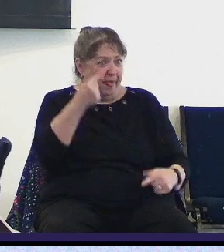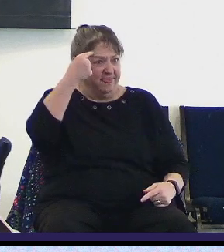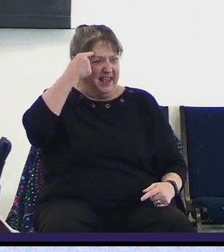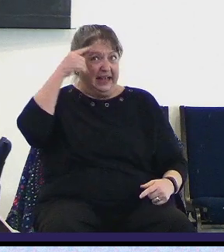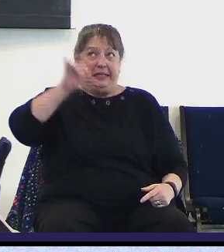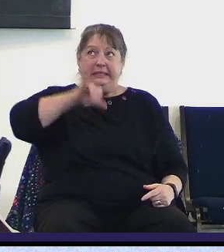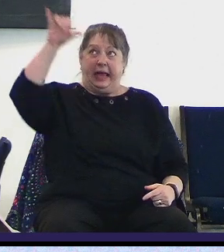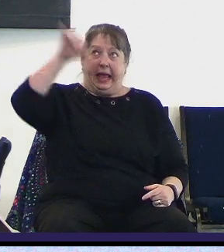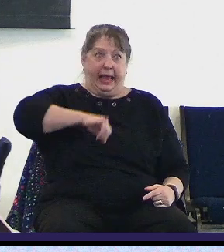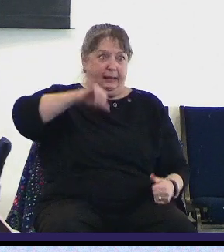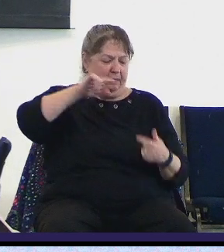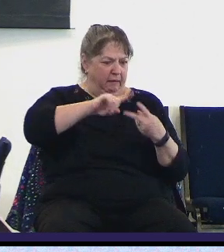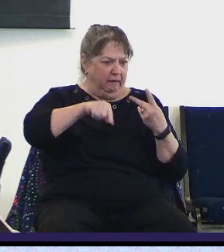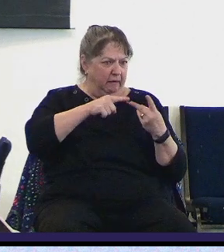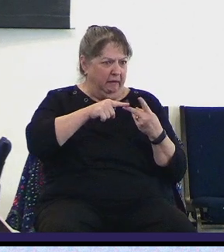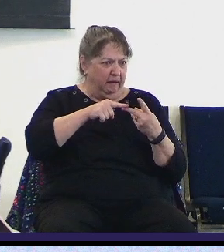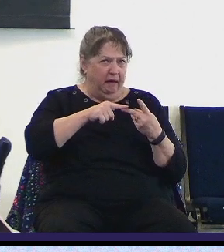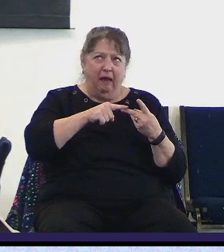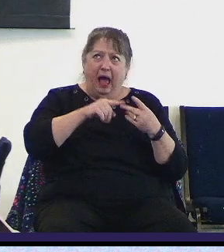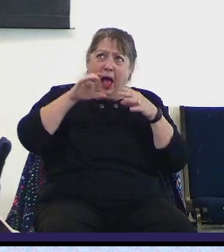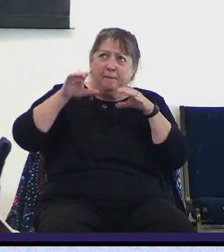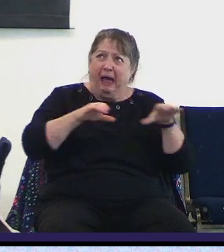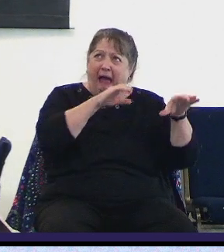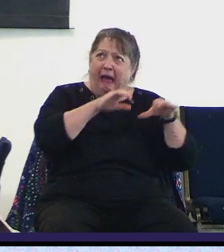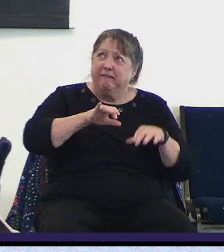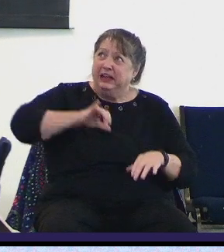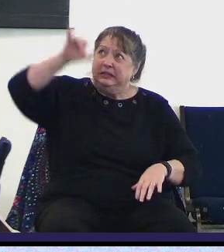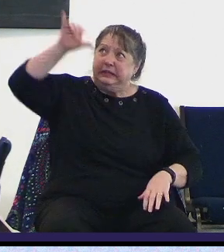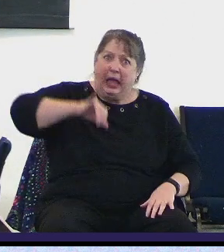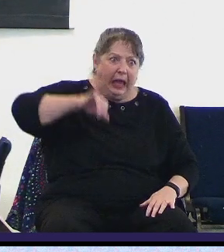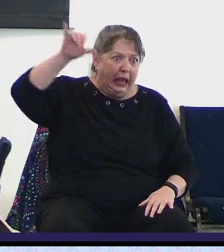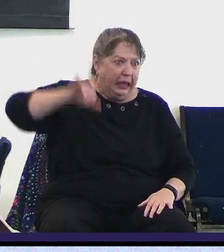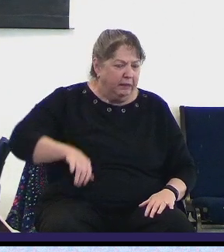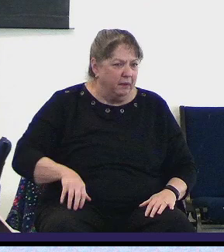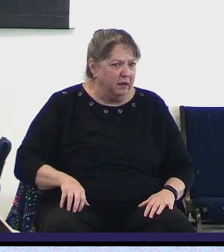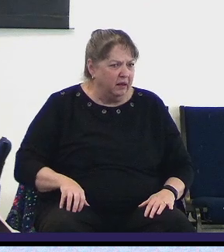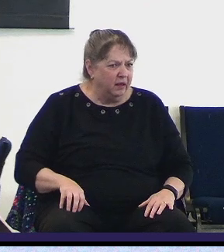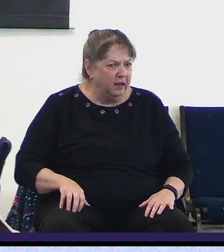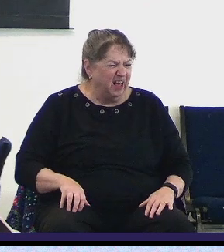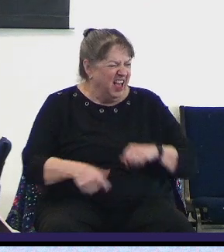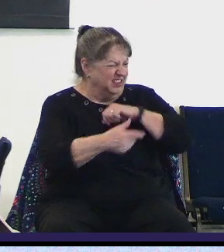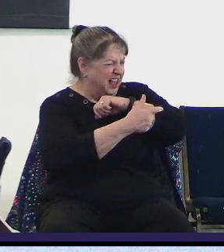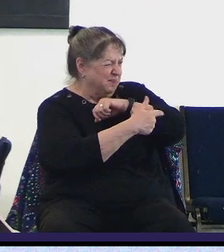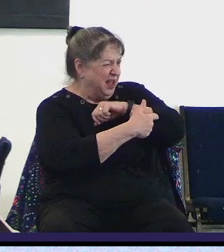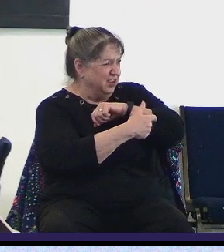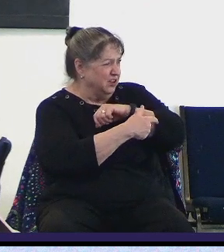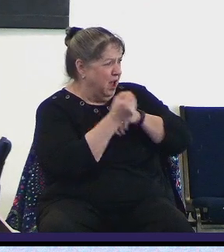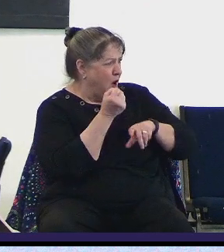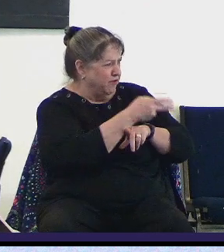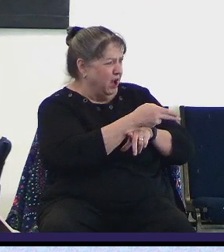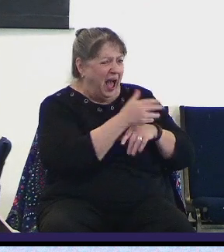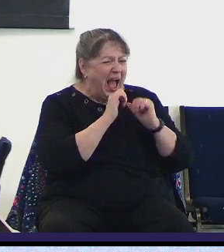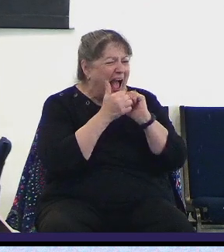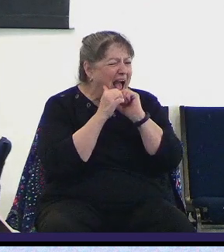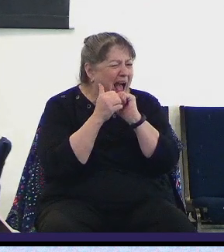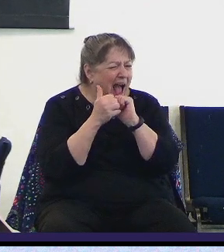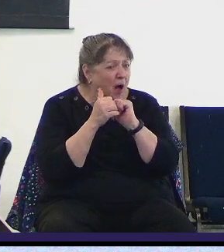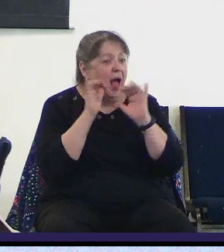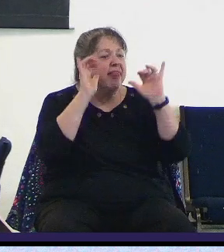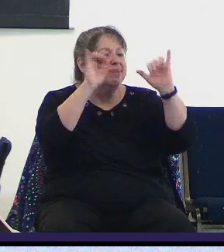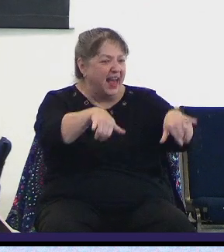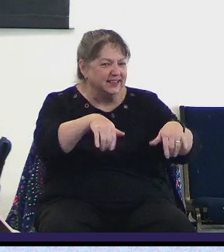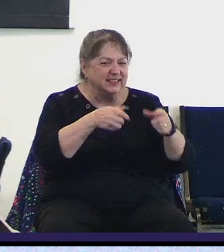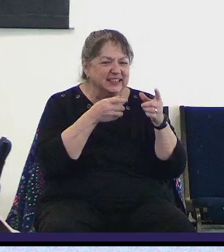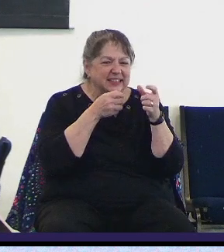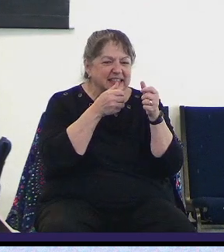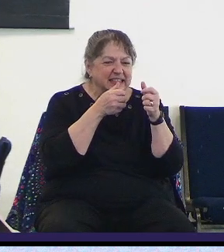people. That's discipleship. That's growing. How to overcome temptation. That's discipleship.